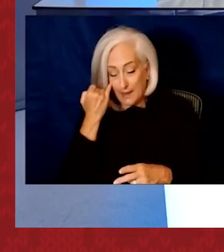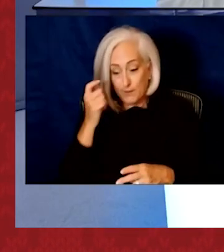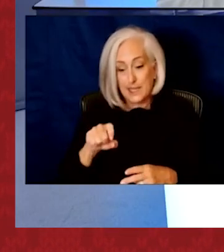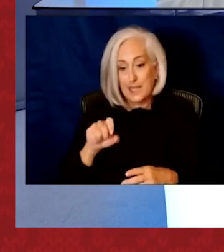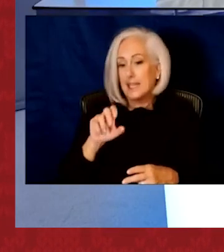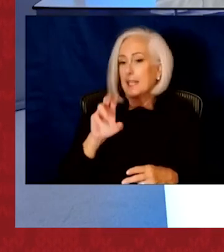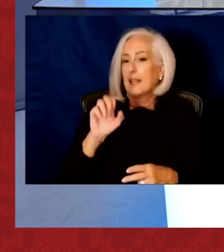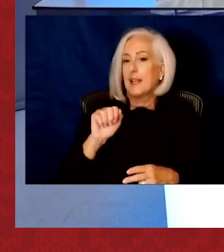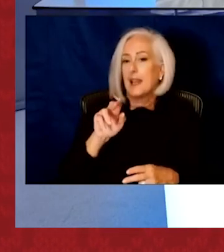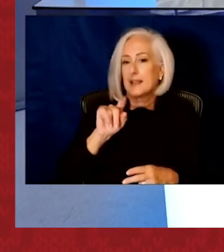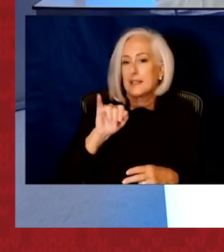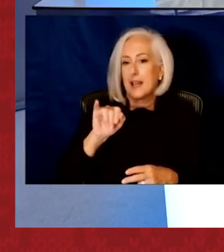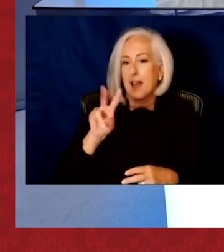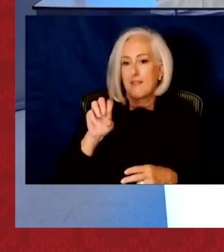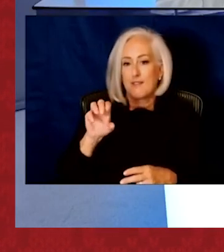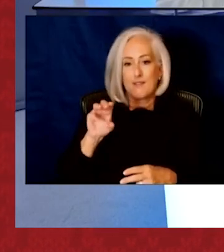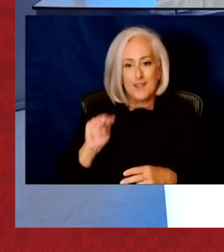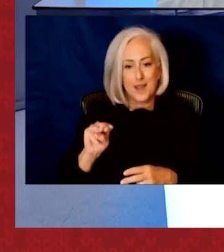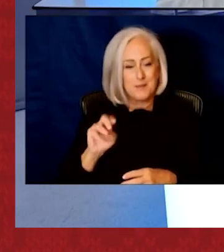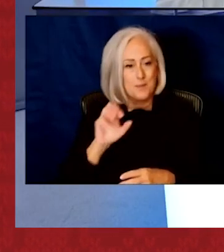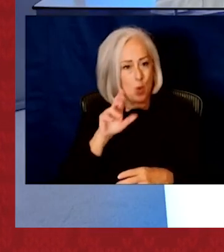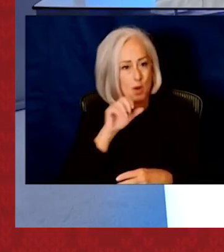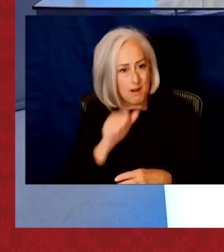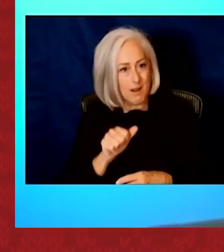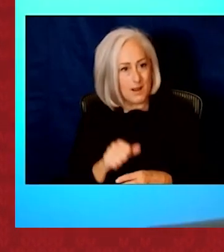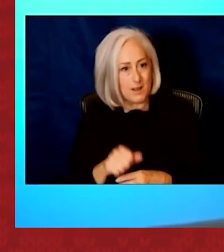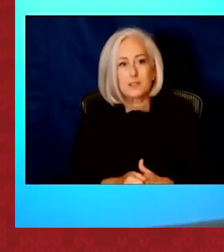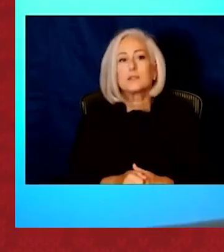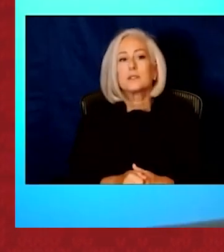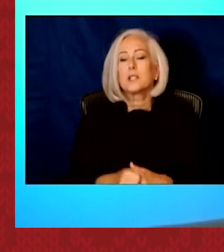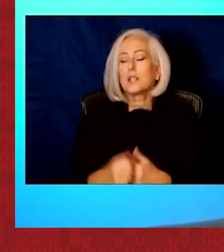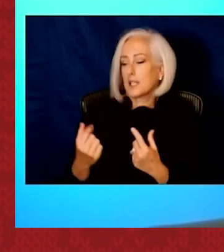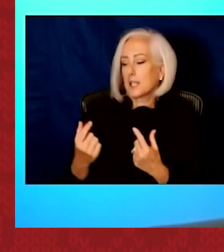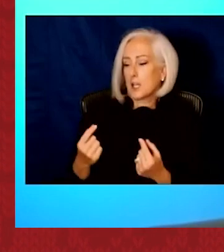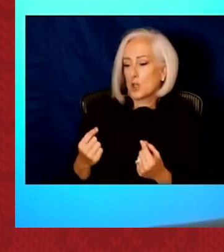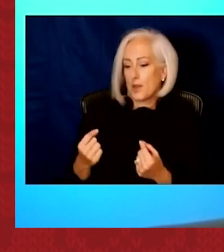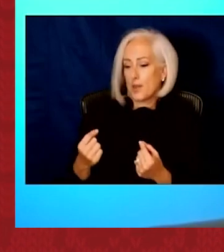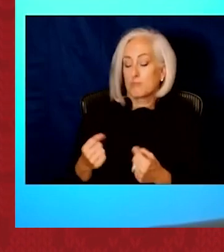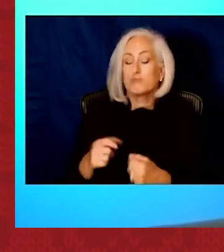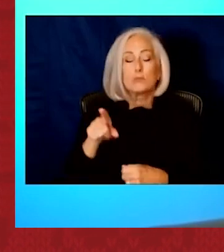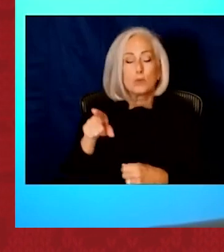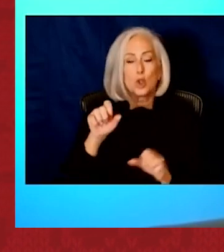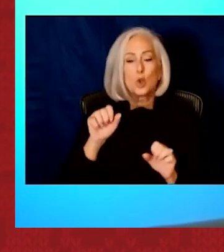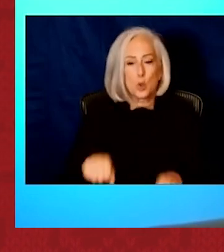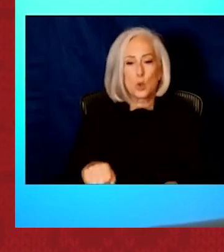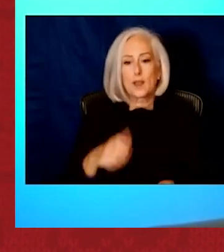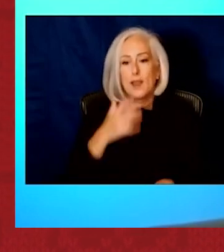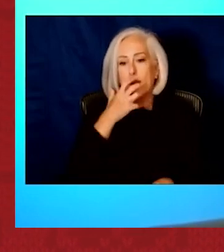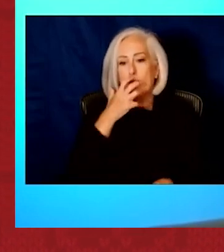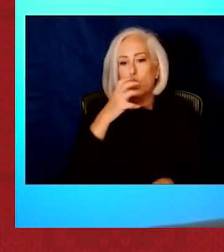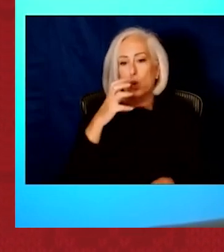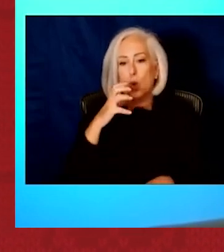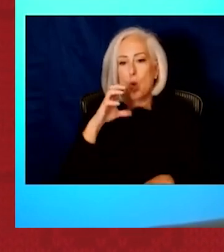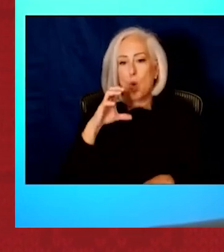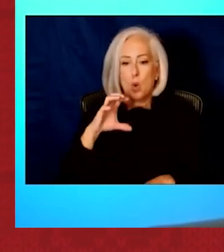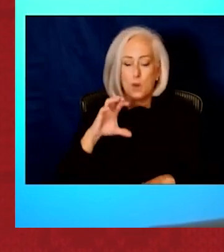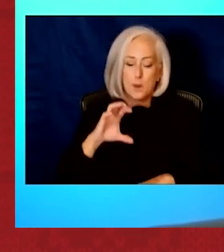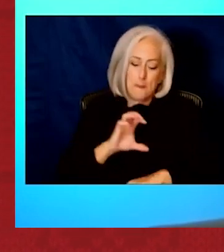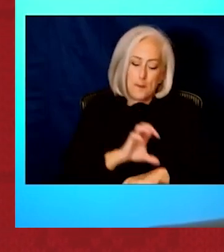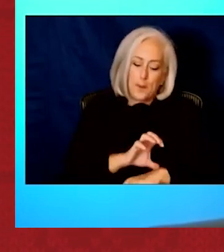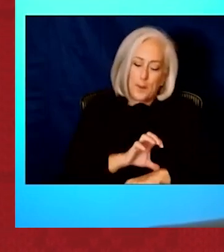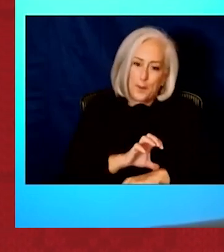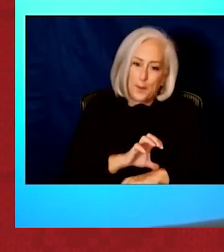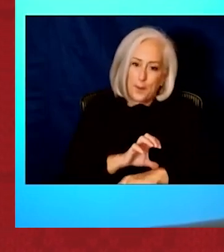there? You can certainly put some cold compresses. We've had people, again, make things worse by freezing it. Some people burn